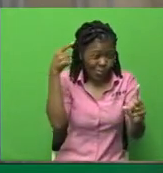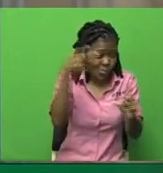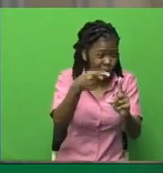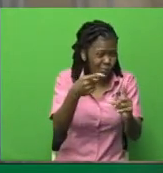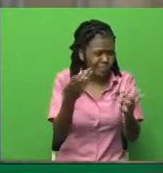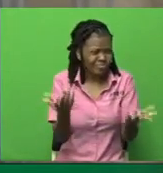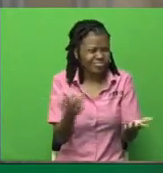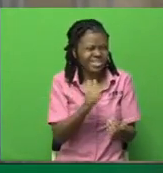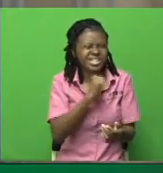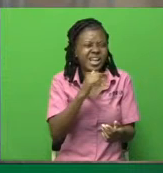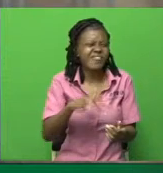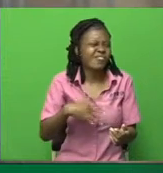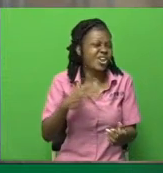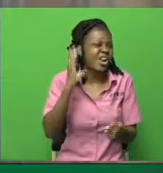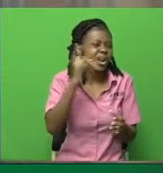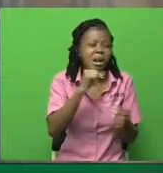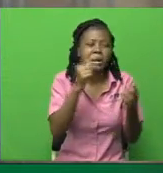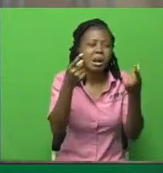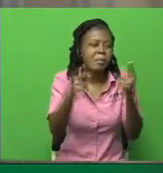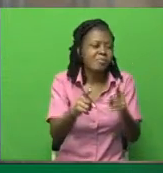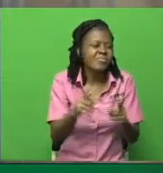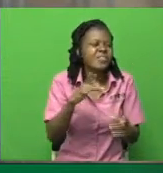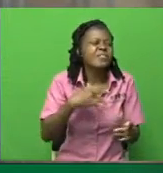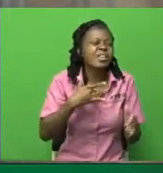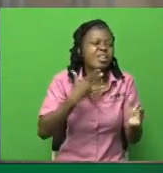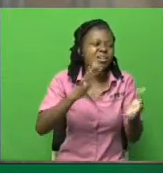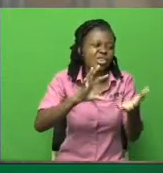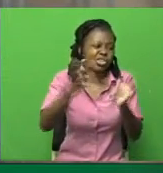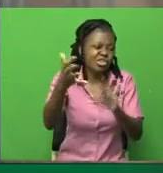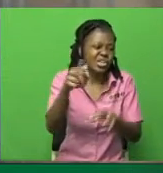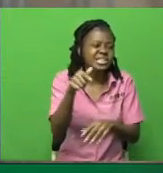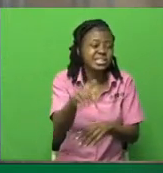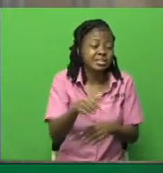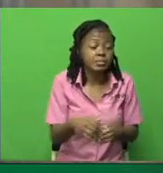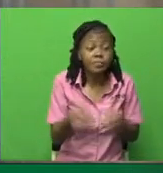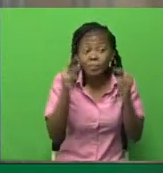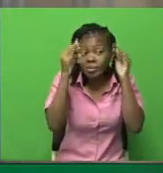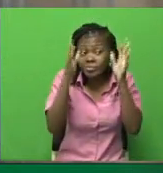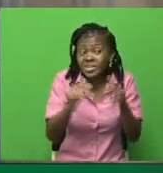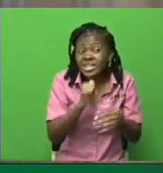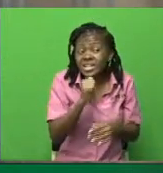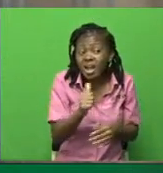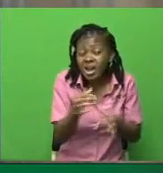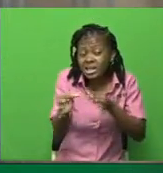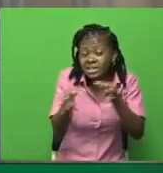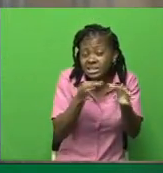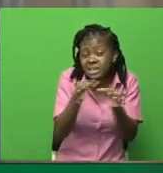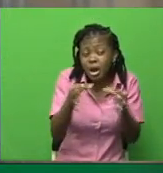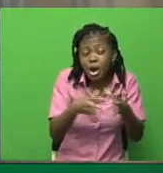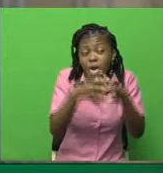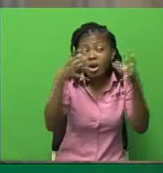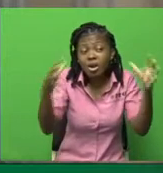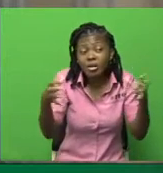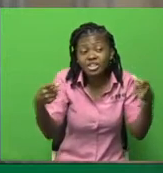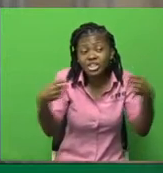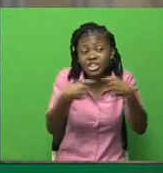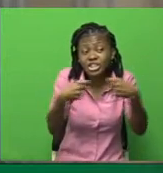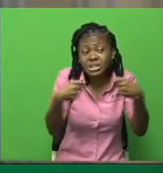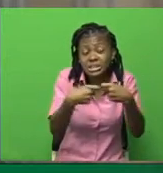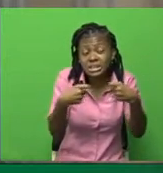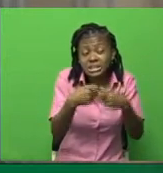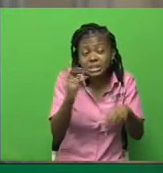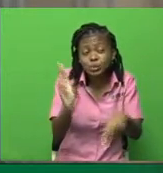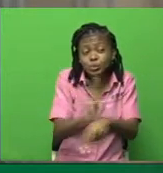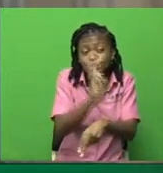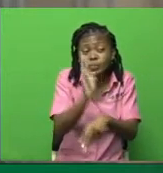jeopardy nowhere did it Mr State how much electricity is consumed in TNT annually I'm